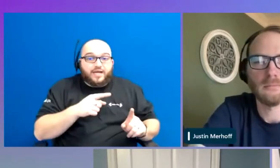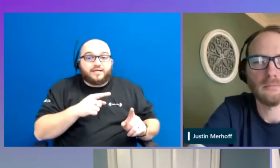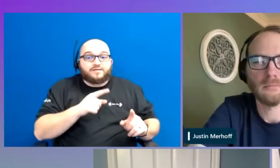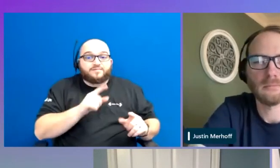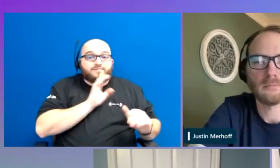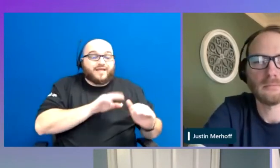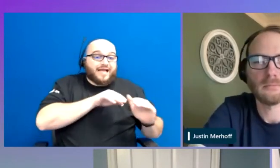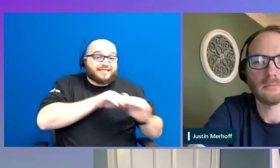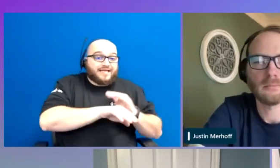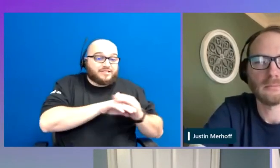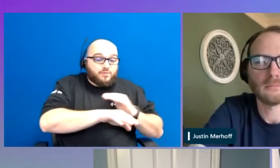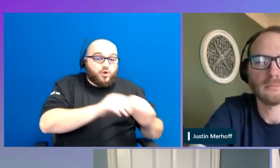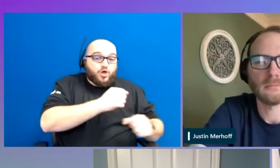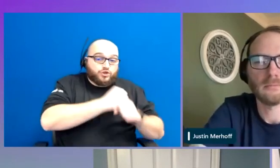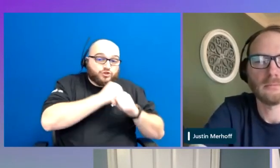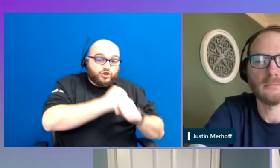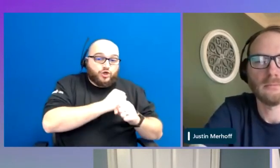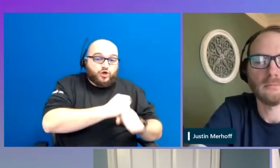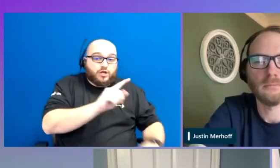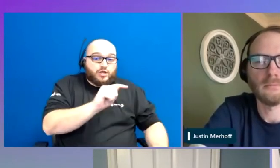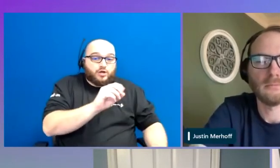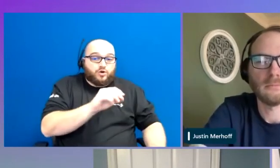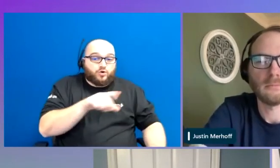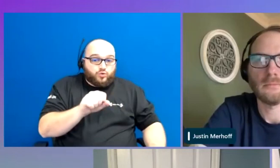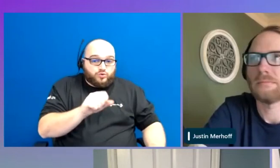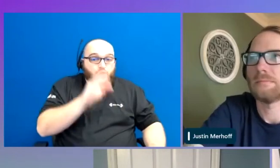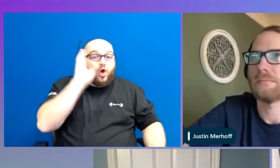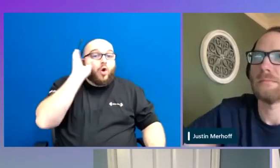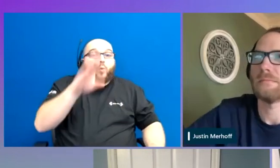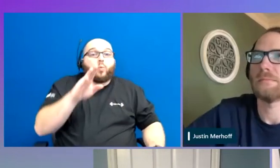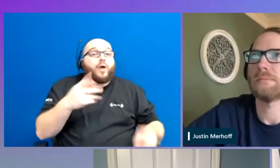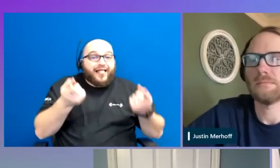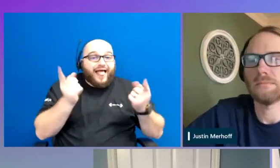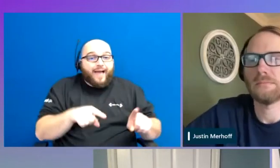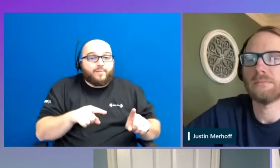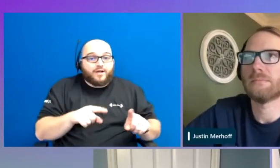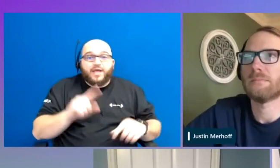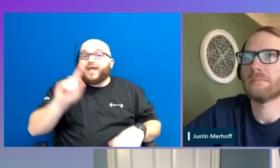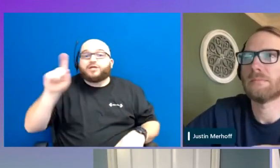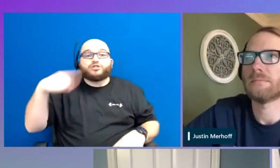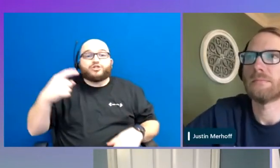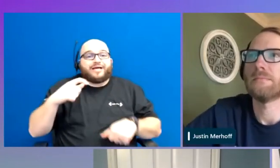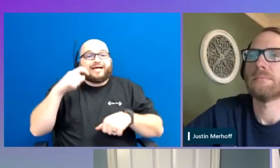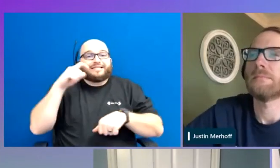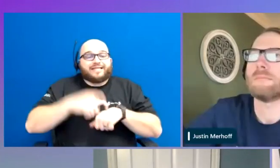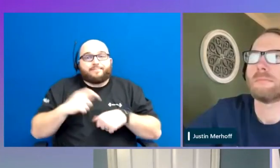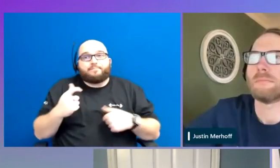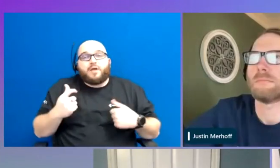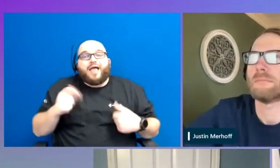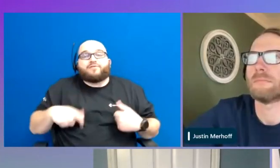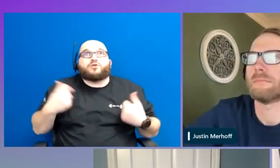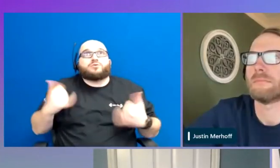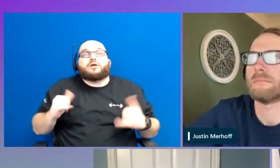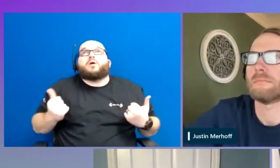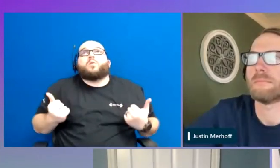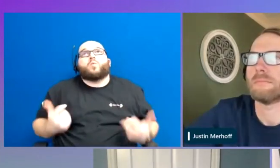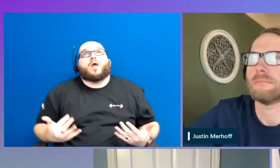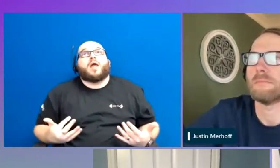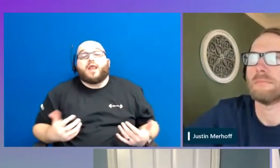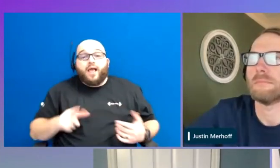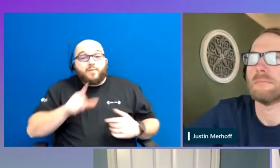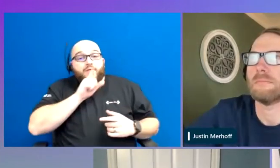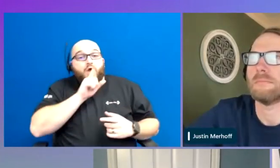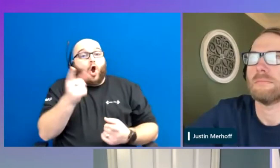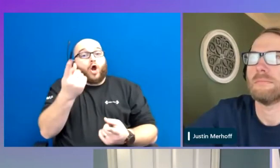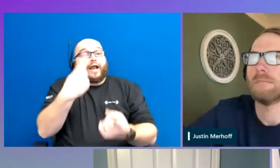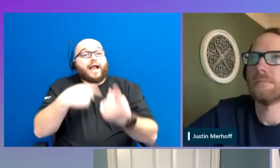accessible security tools will emerge. It's just a matter of time. They're already emerging. And at some